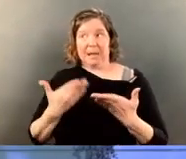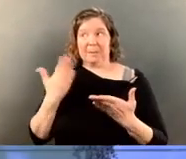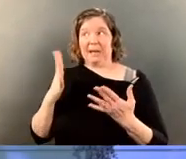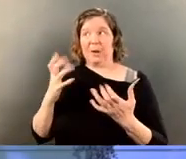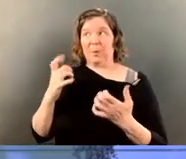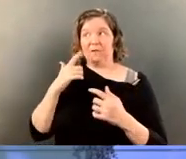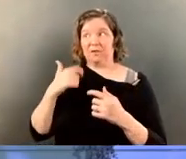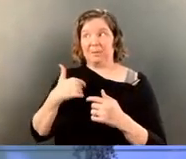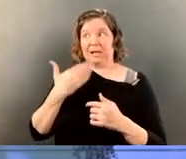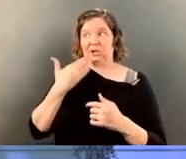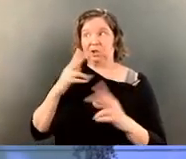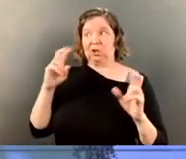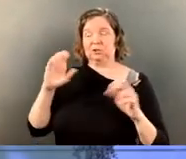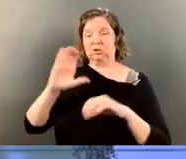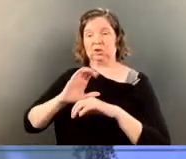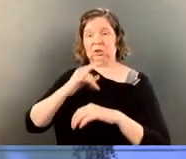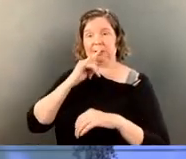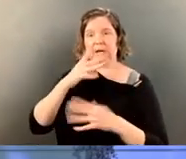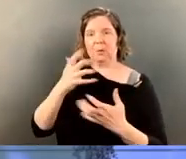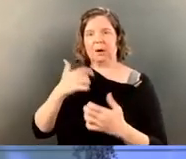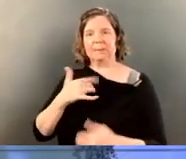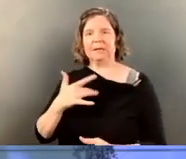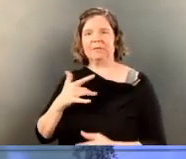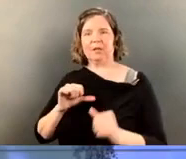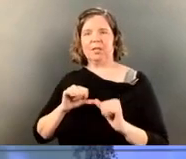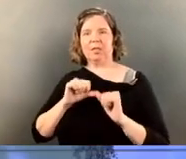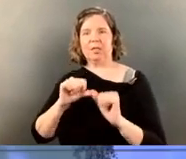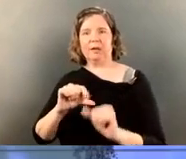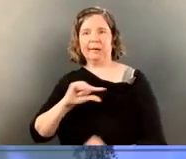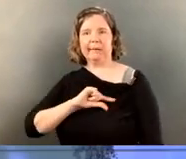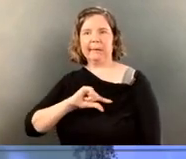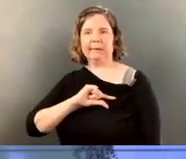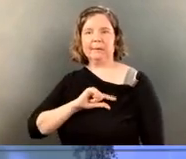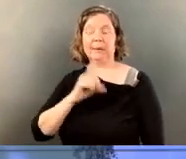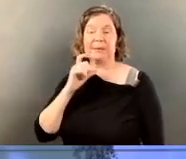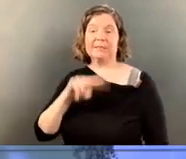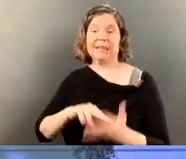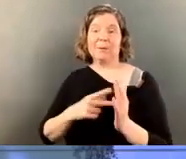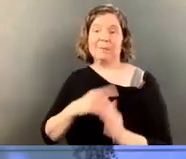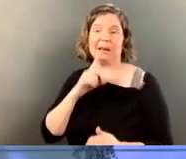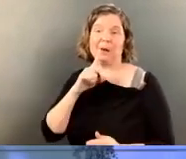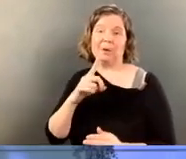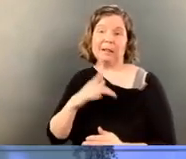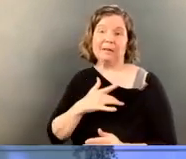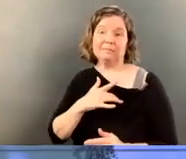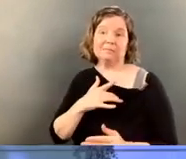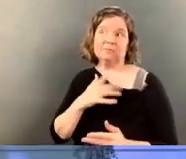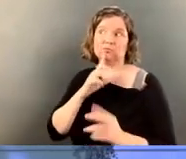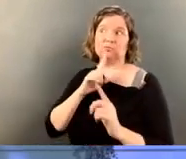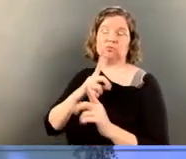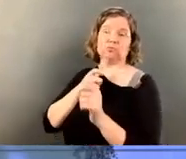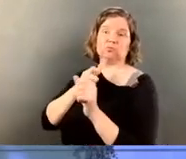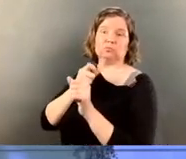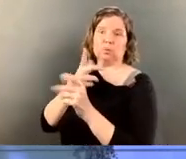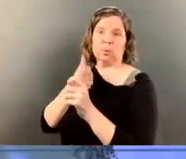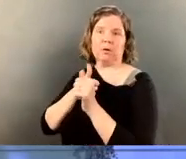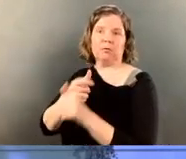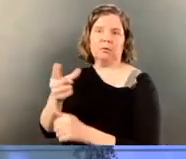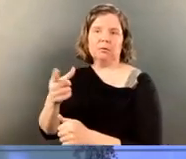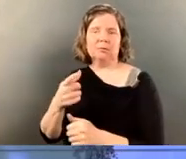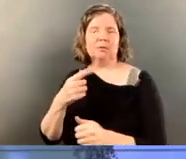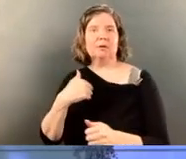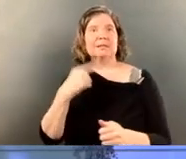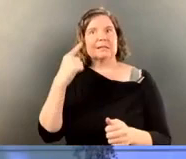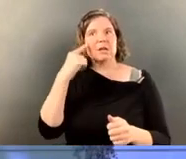as a good church kid is he wanted me to feel perpetually guilty because let's be real, I could always do better. And I believed